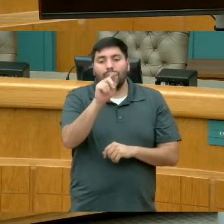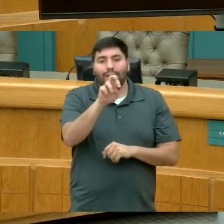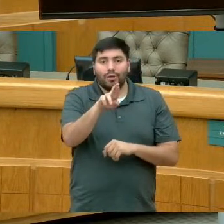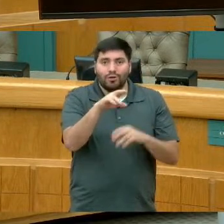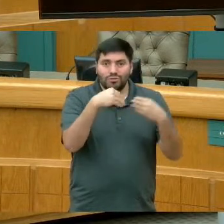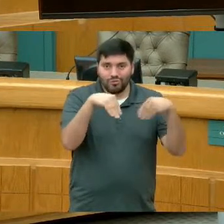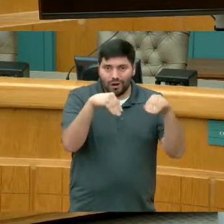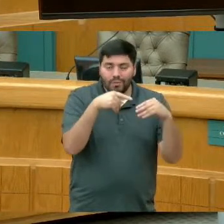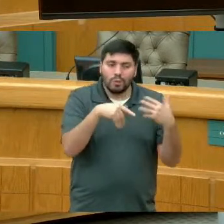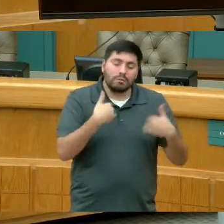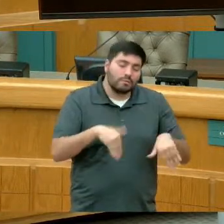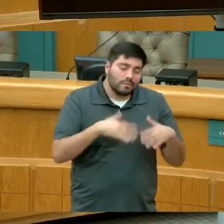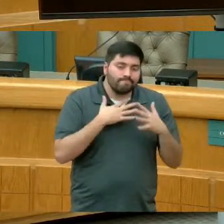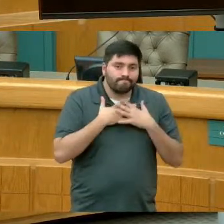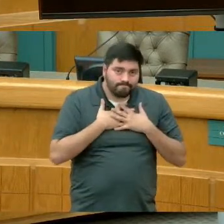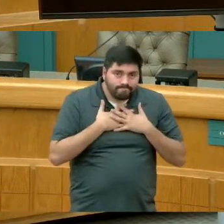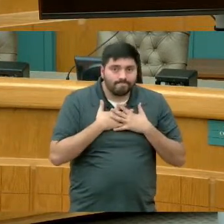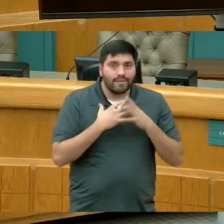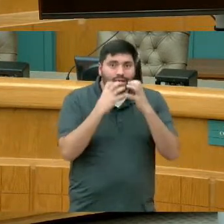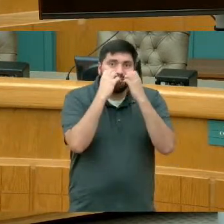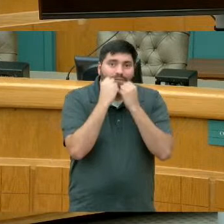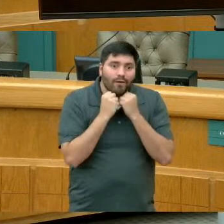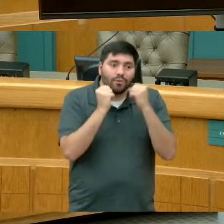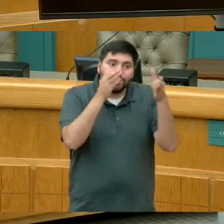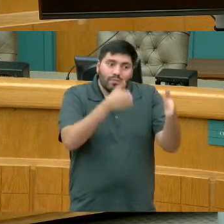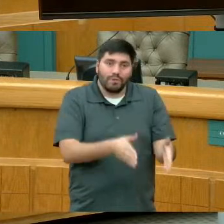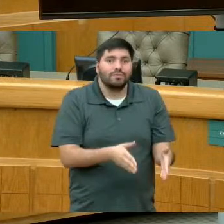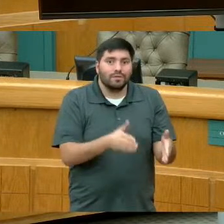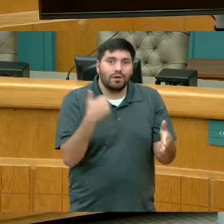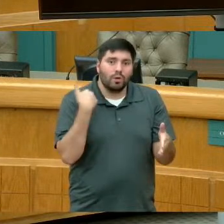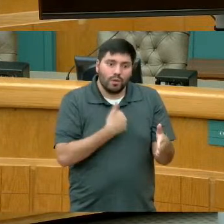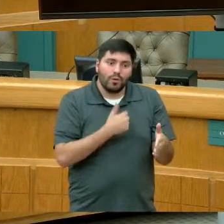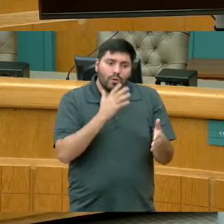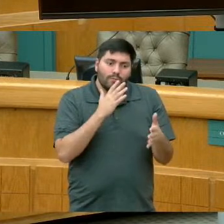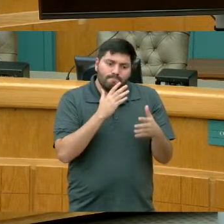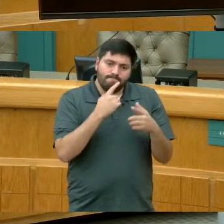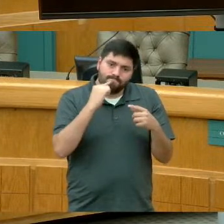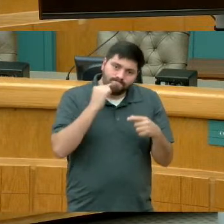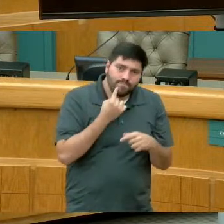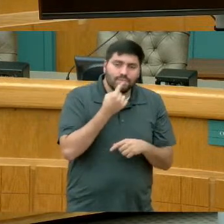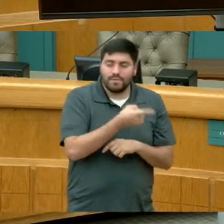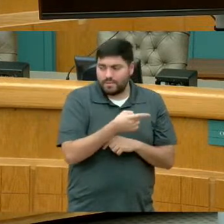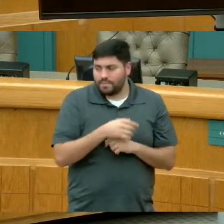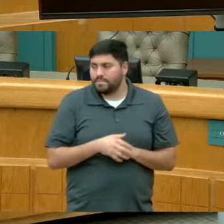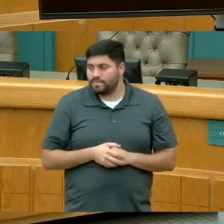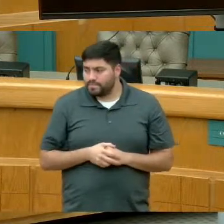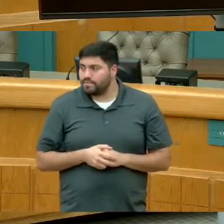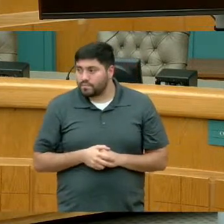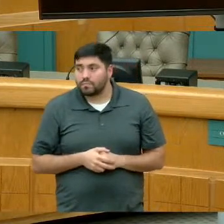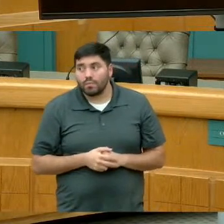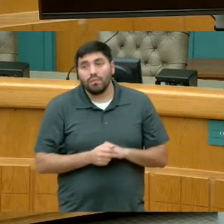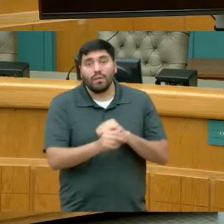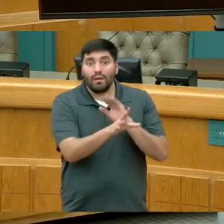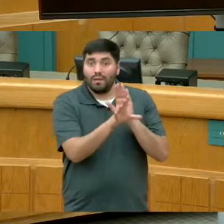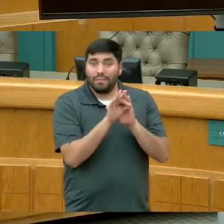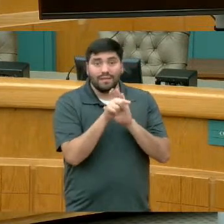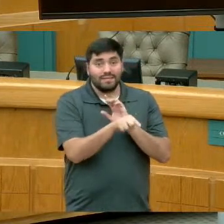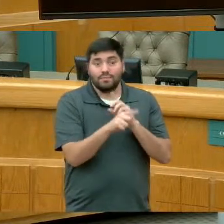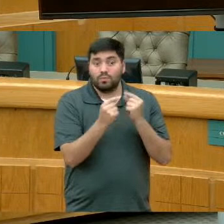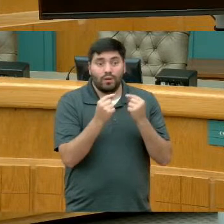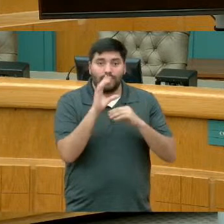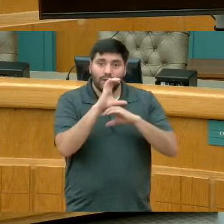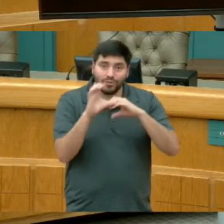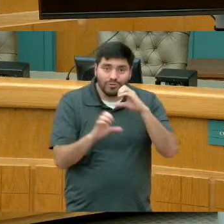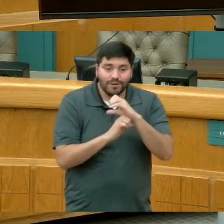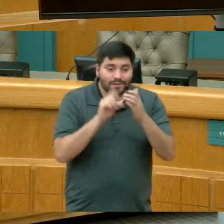shop, and was a valued member of the team, and will be greatly missed. Before he came ill, he had been selected as a